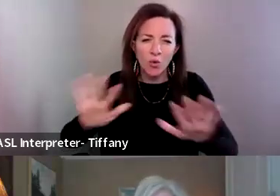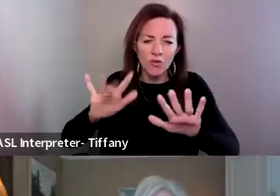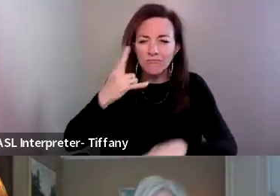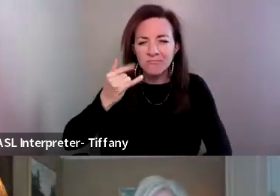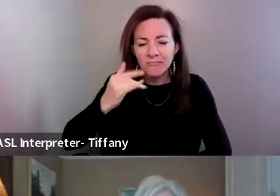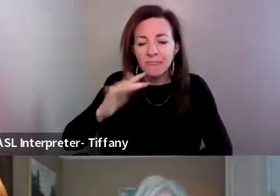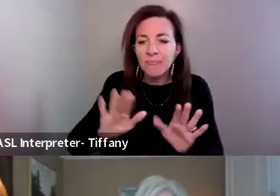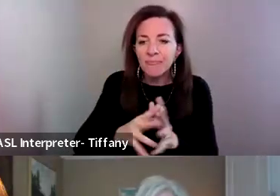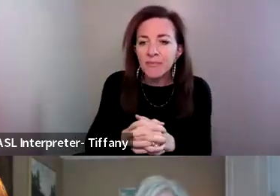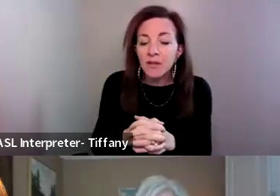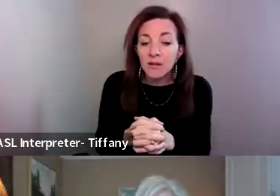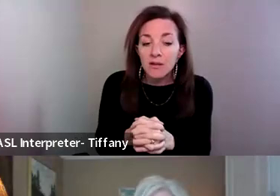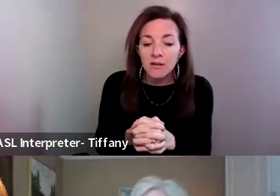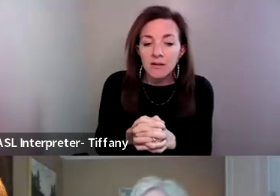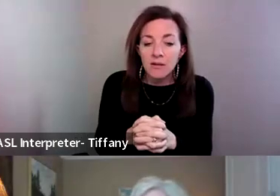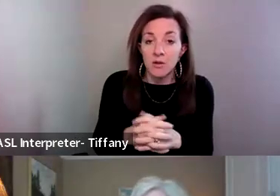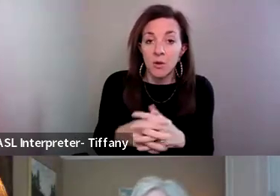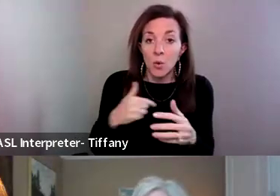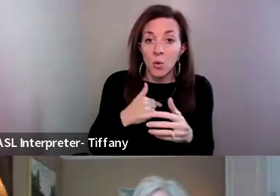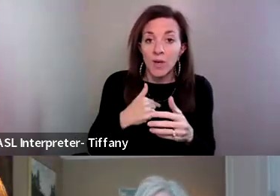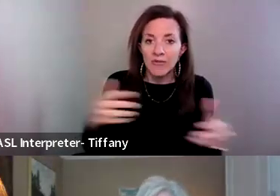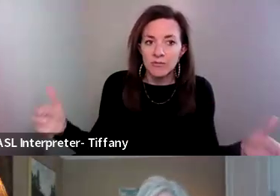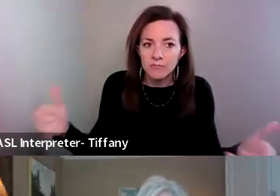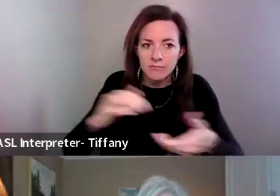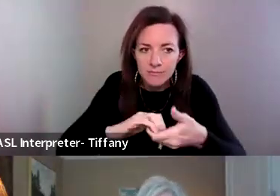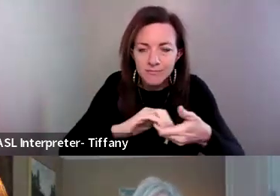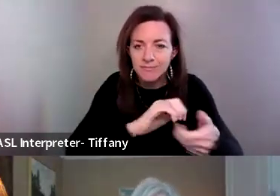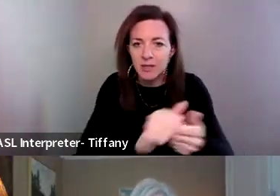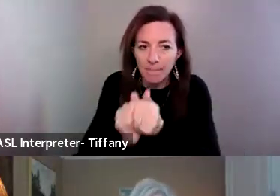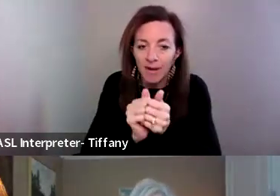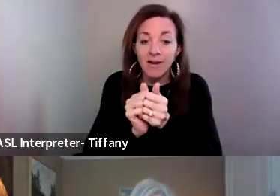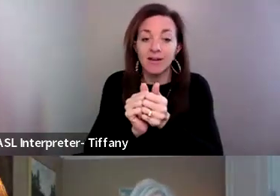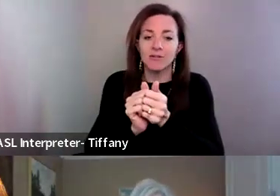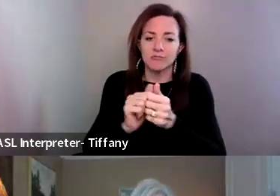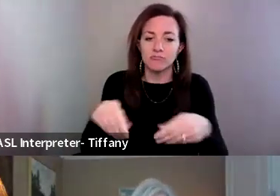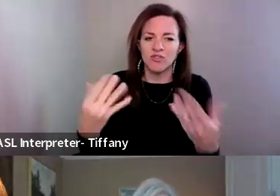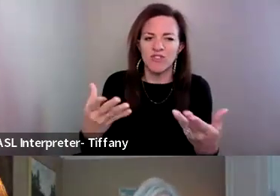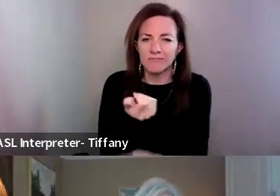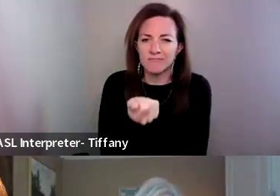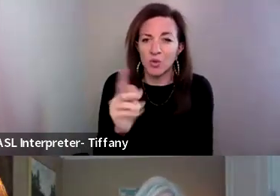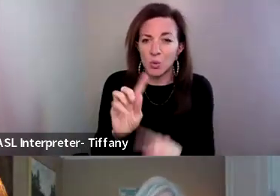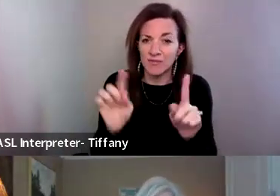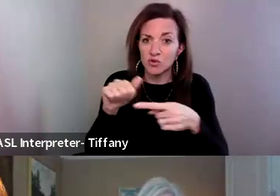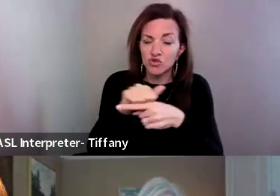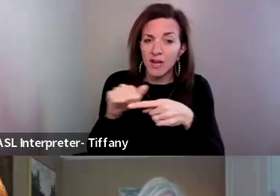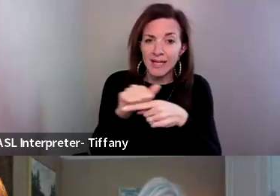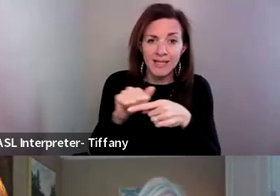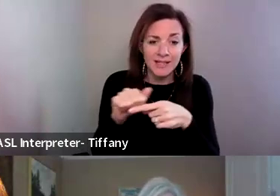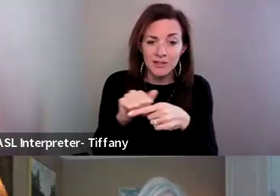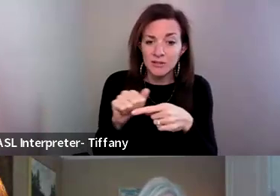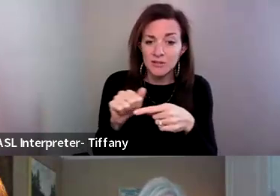and so we have combined and are providing a few different trainings that'll be open to all